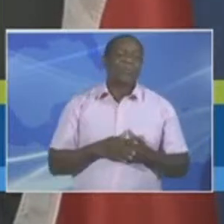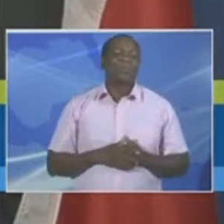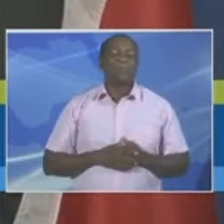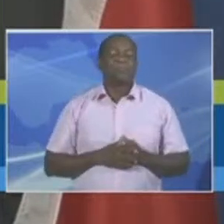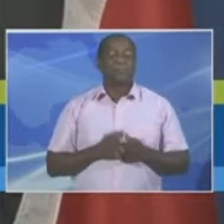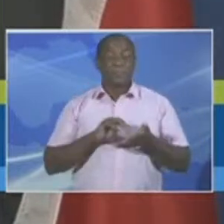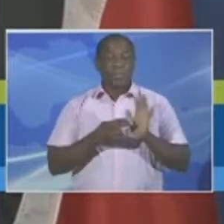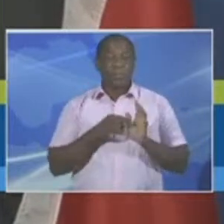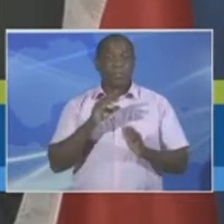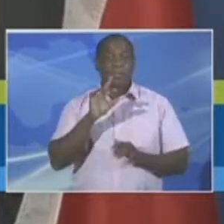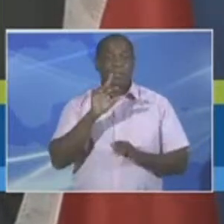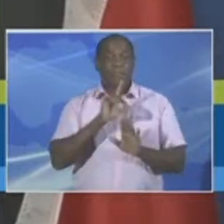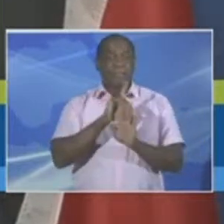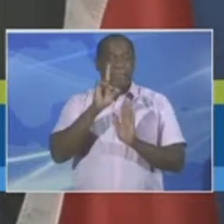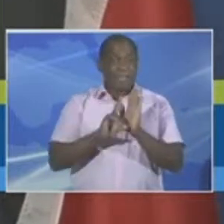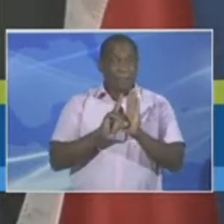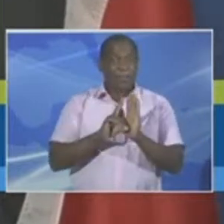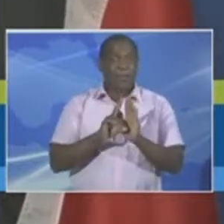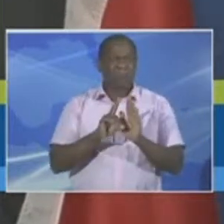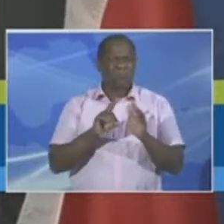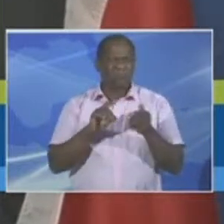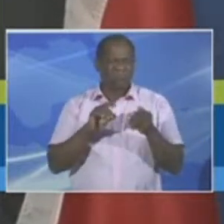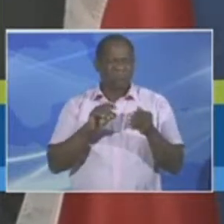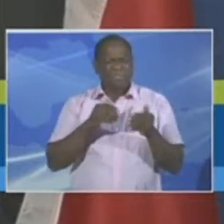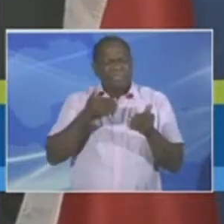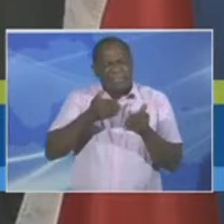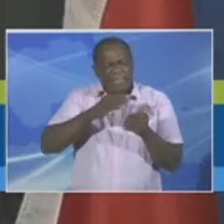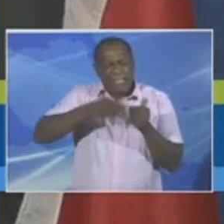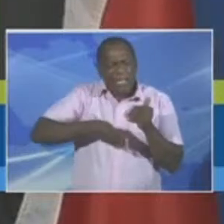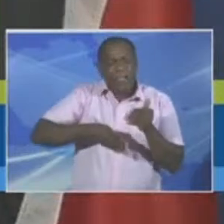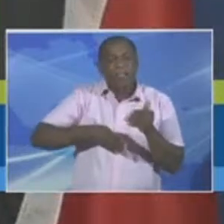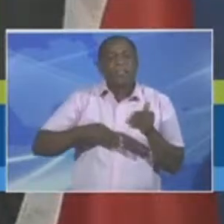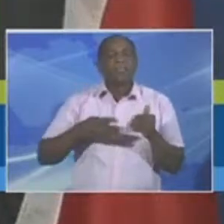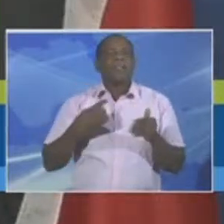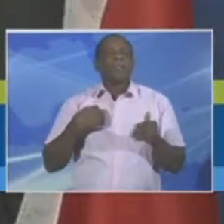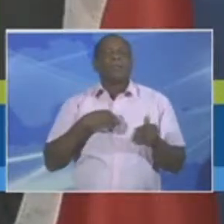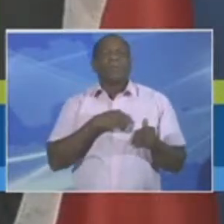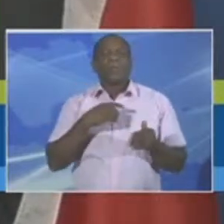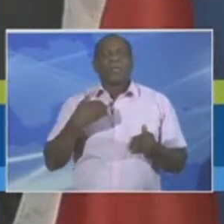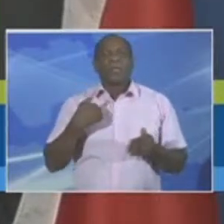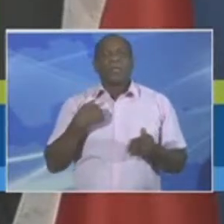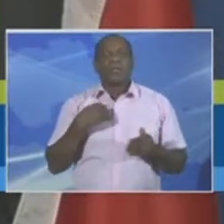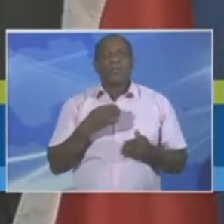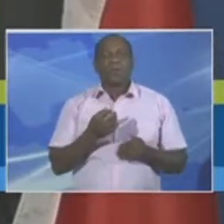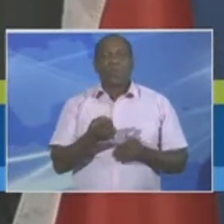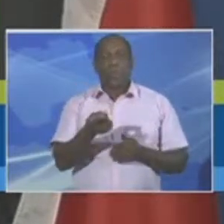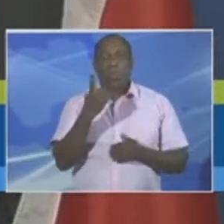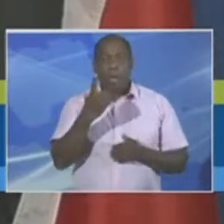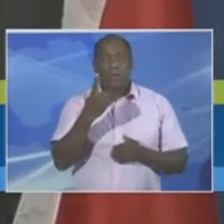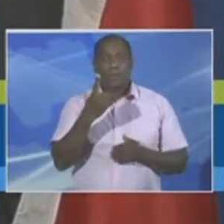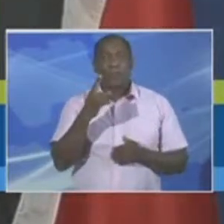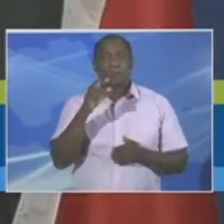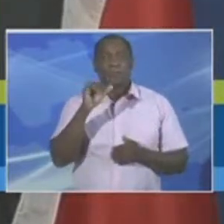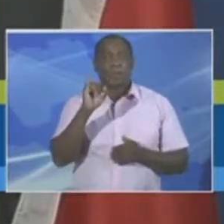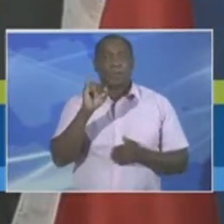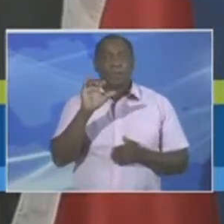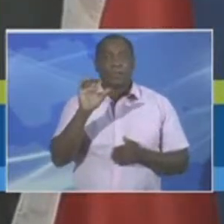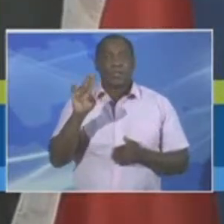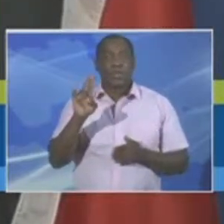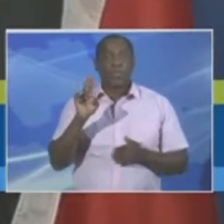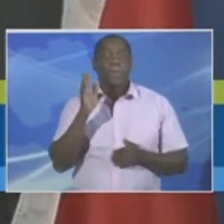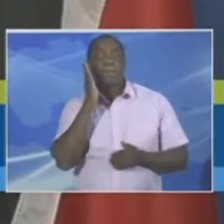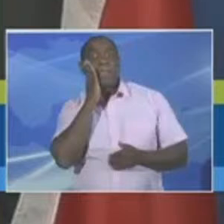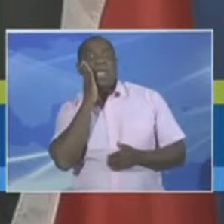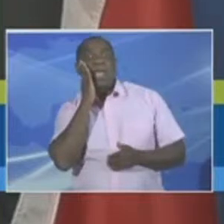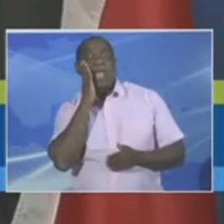at the stage where, as the doctor just told us, we had one IC bed left. And I did say to